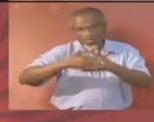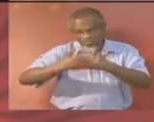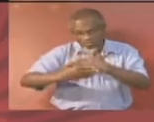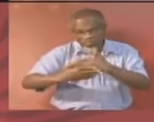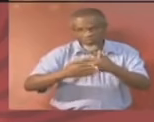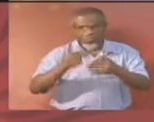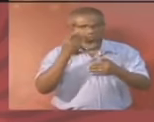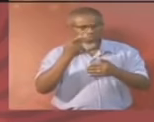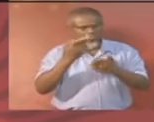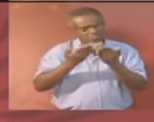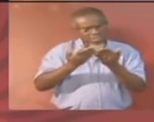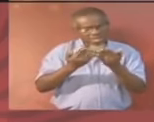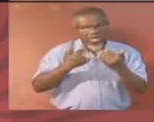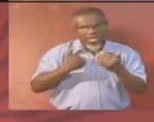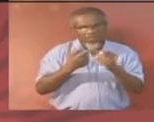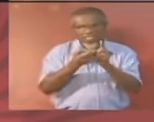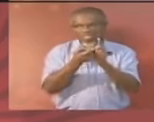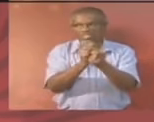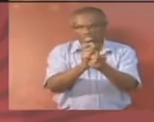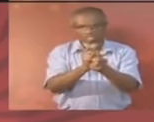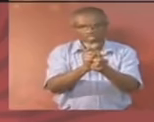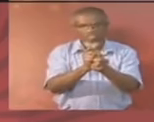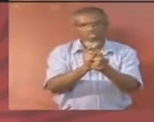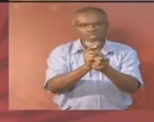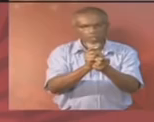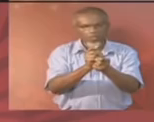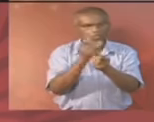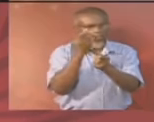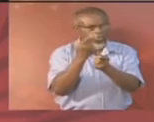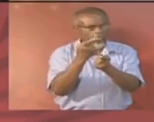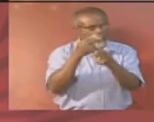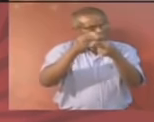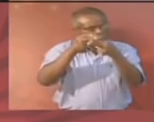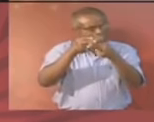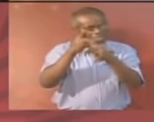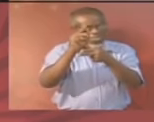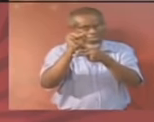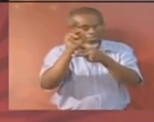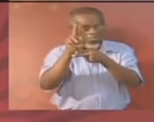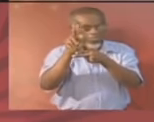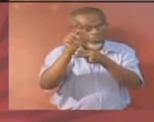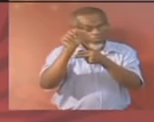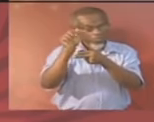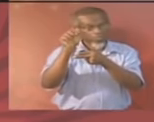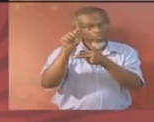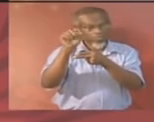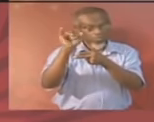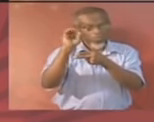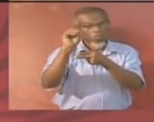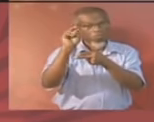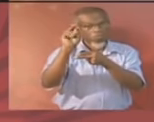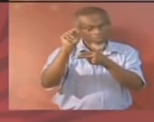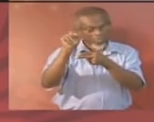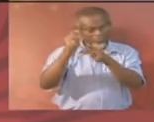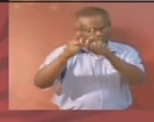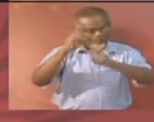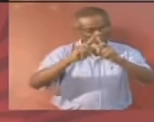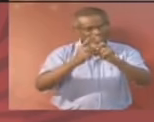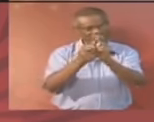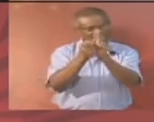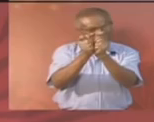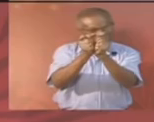errors that are made, and those errors are called mutations. Now, this, as I've said before, the appearance of mutations is